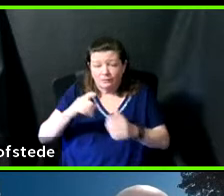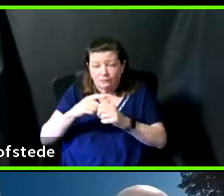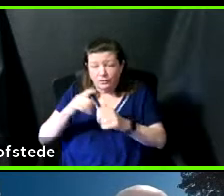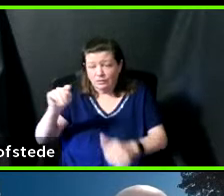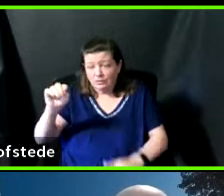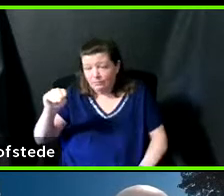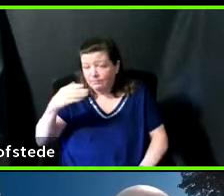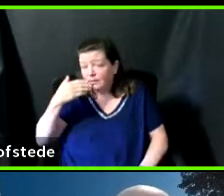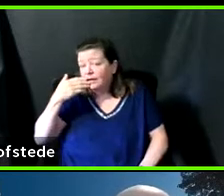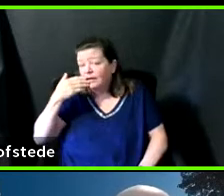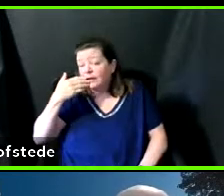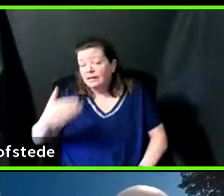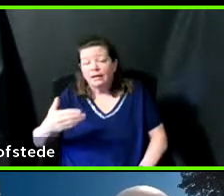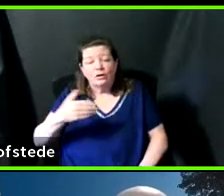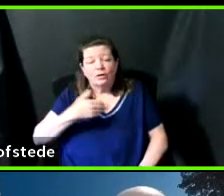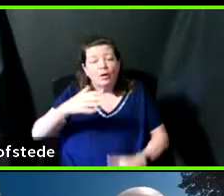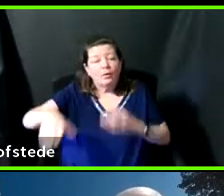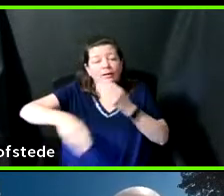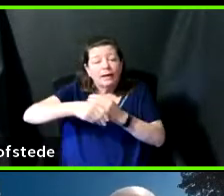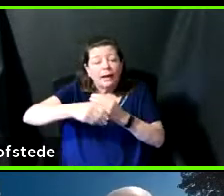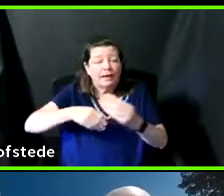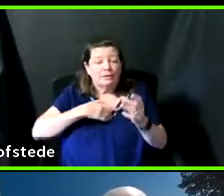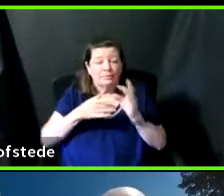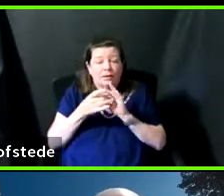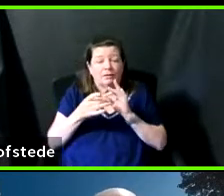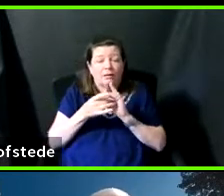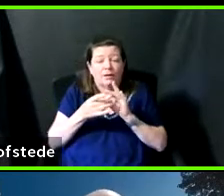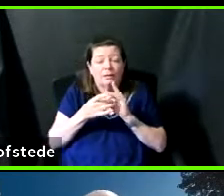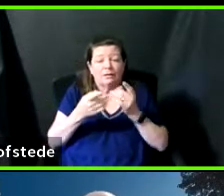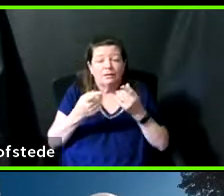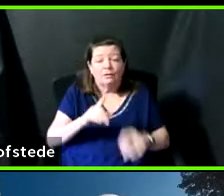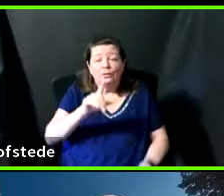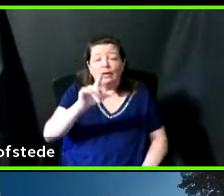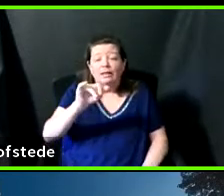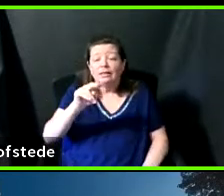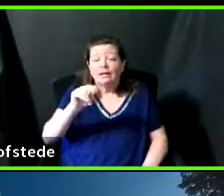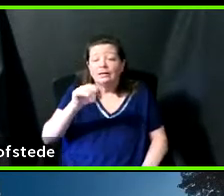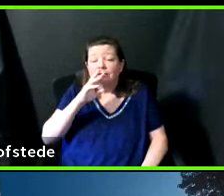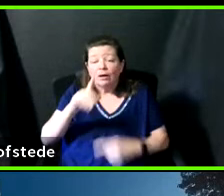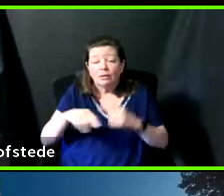Thanks. I was just wanted to add to my comments when Lynn talked about waterfronts.